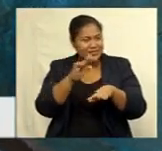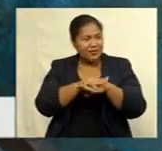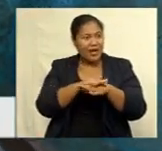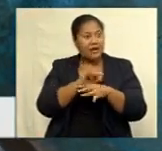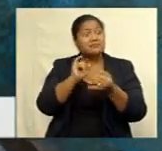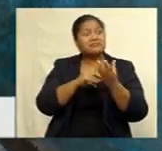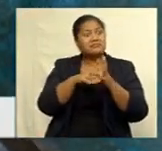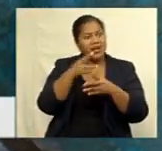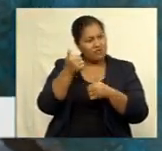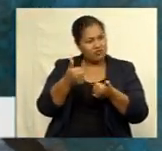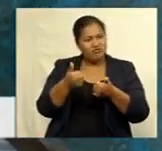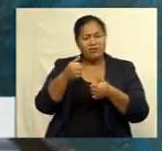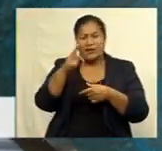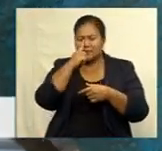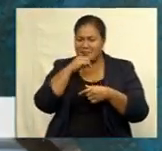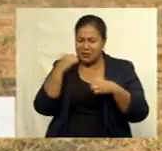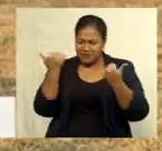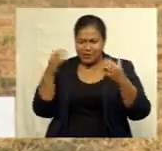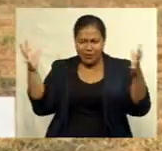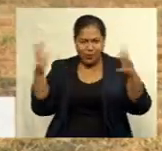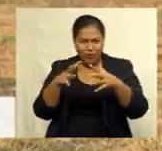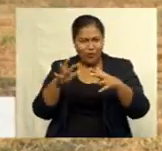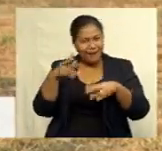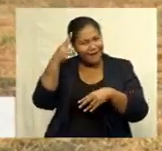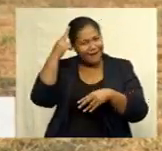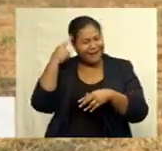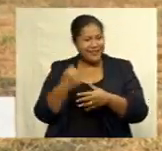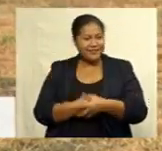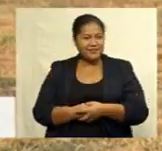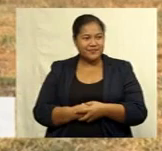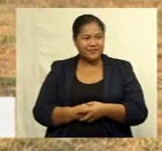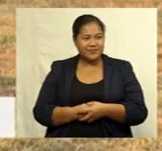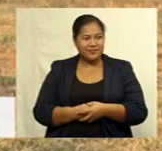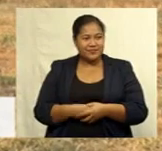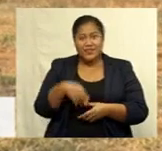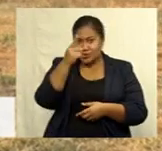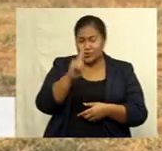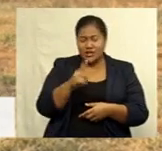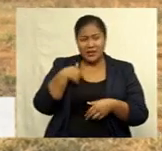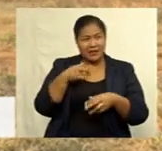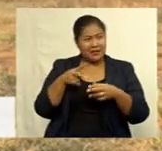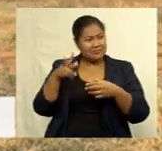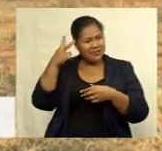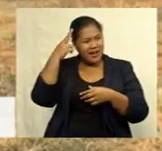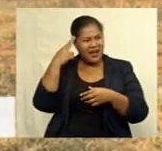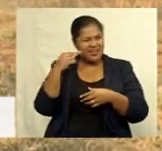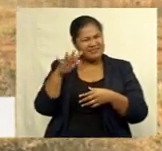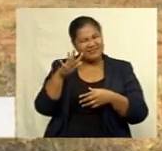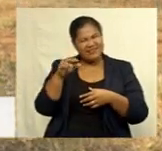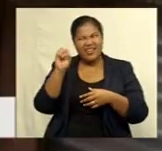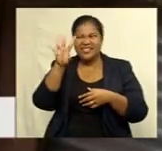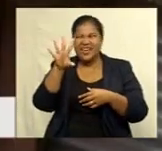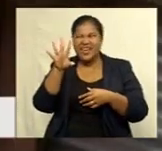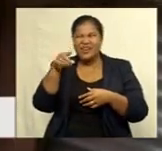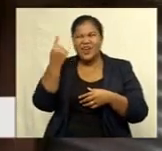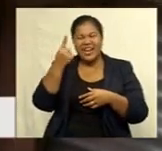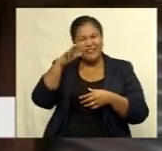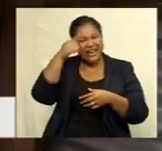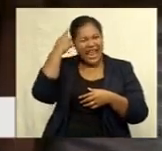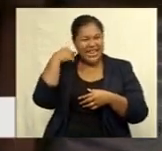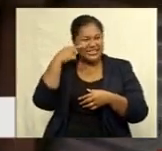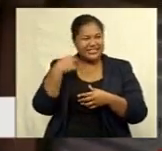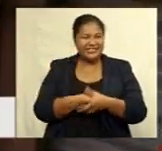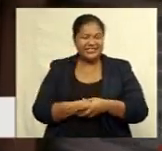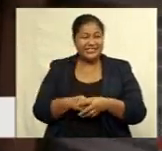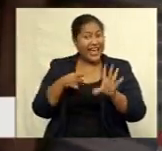been getting a good number of customers. Today I got around 10 or 11 heads. The youngest of